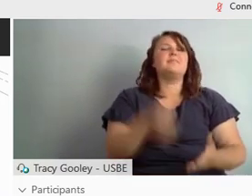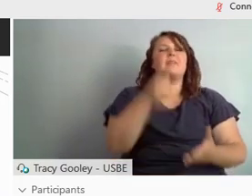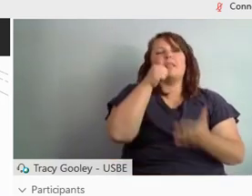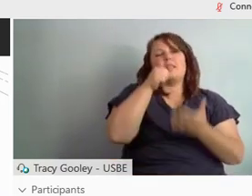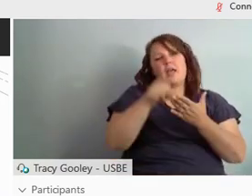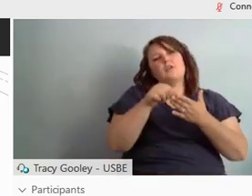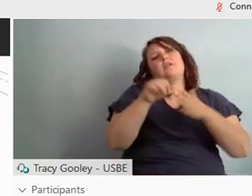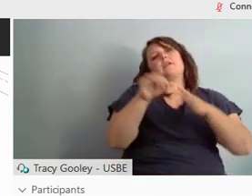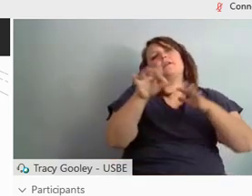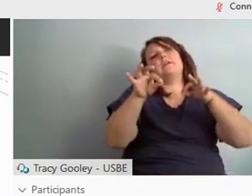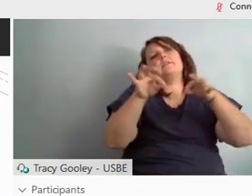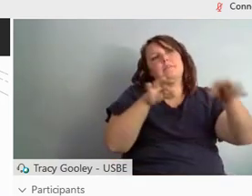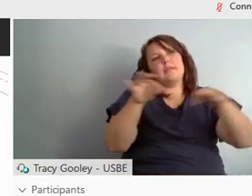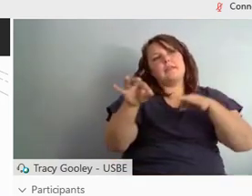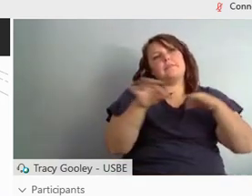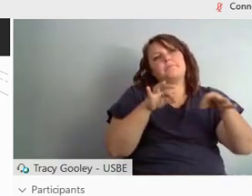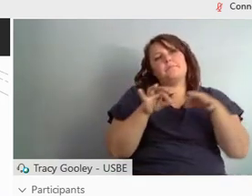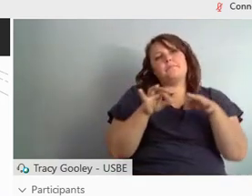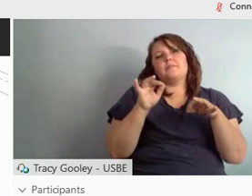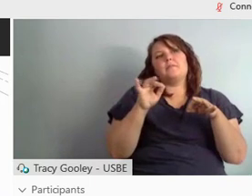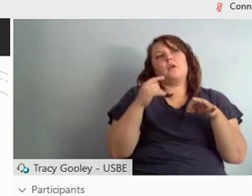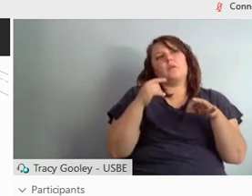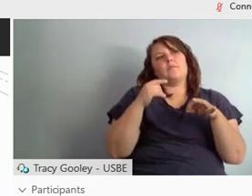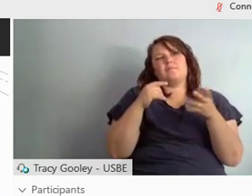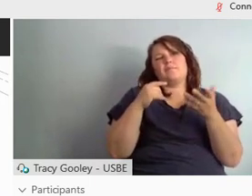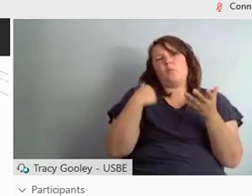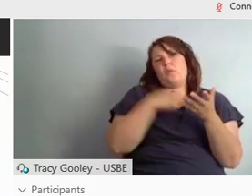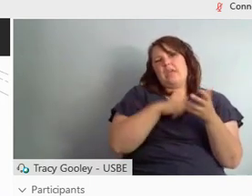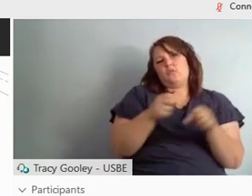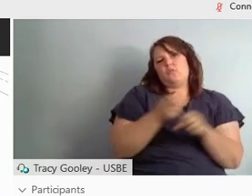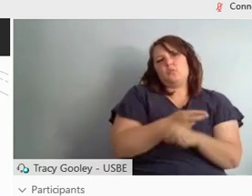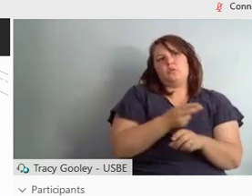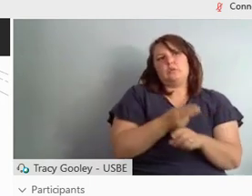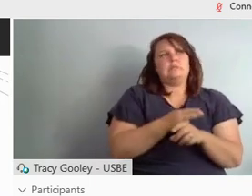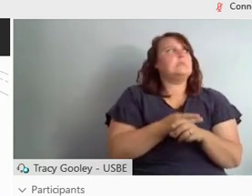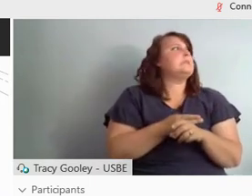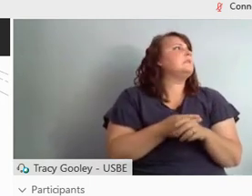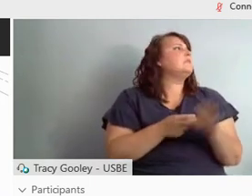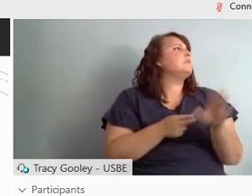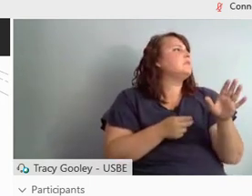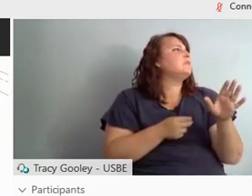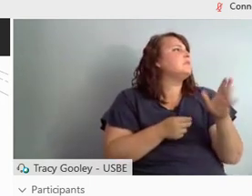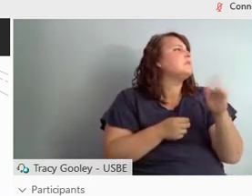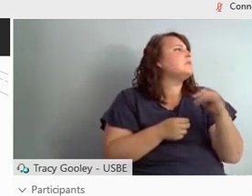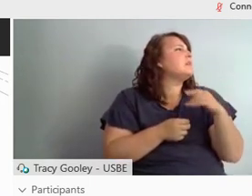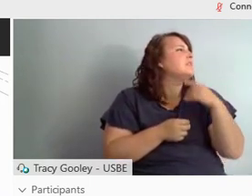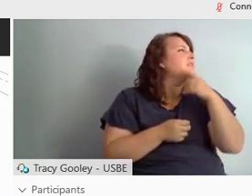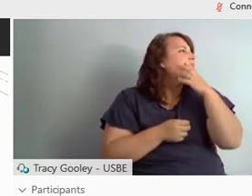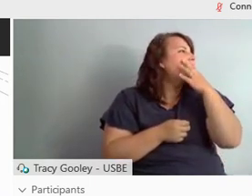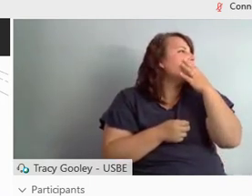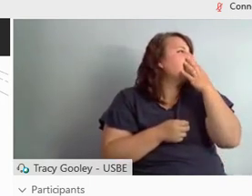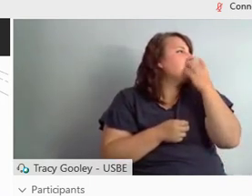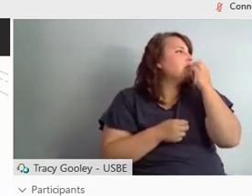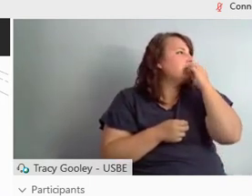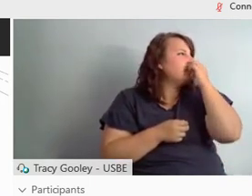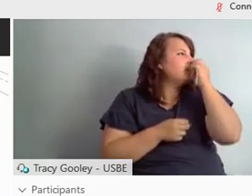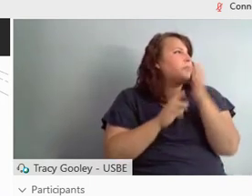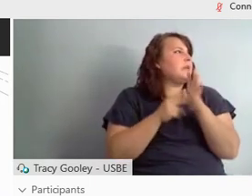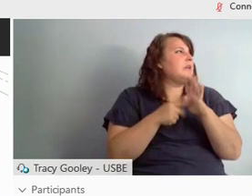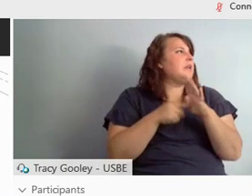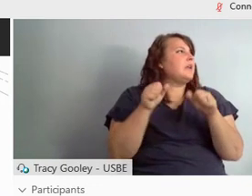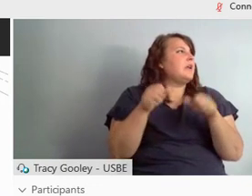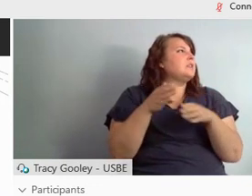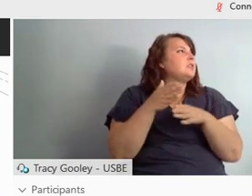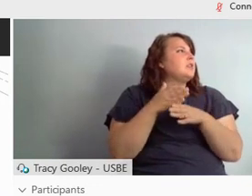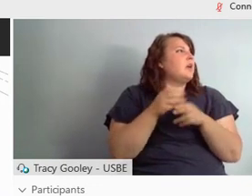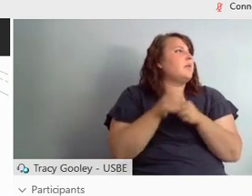letter explaining that we can use. I'm assuming, Lola, that this is referring to, are you